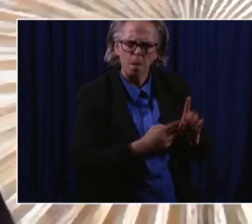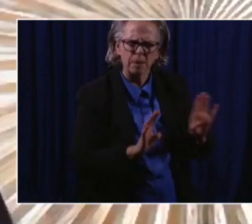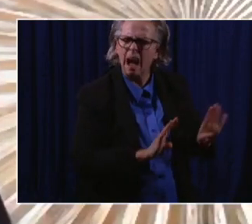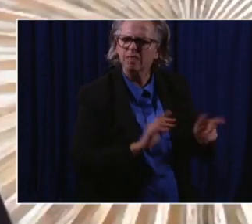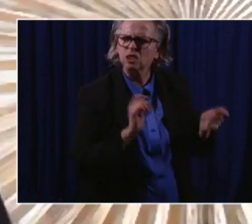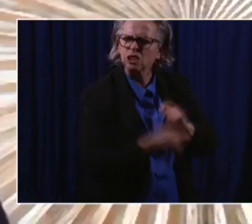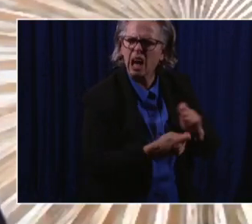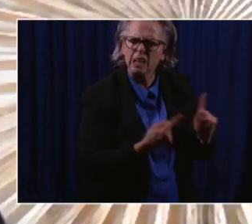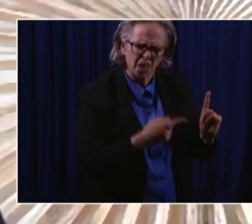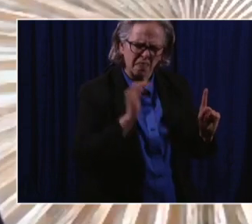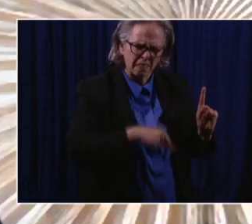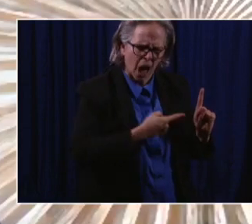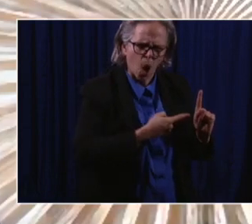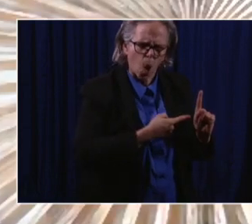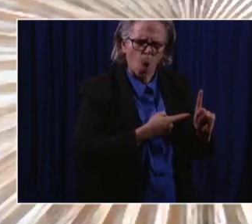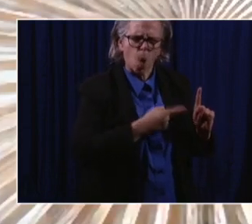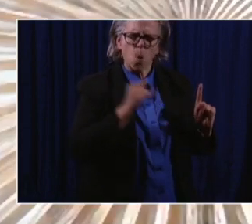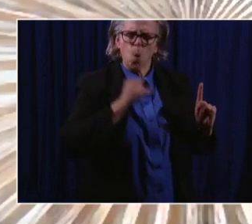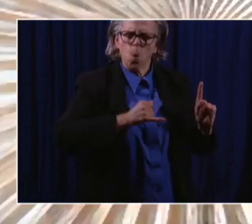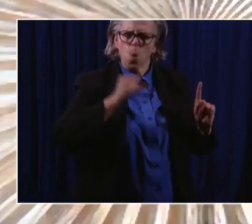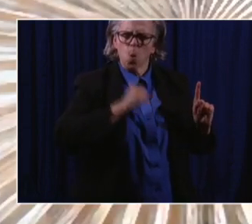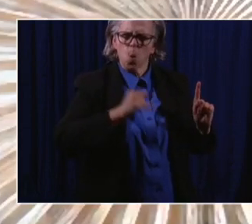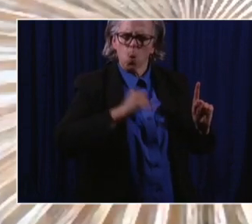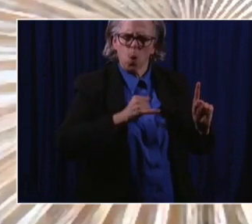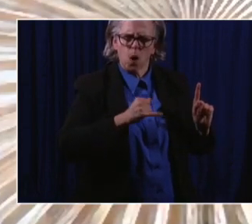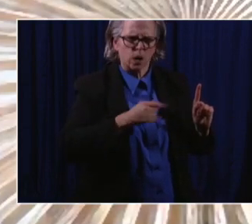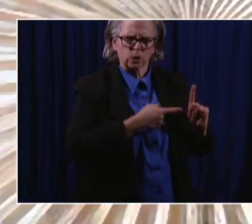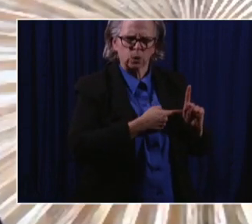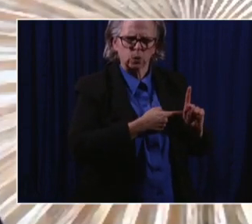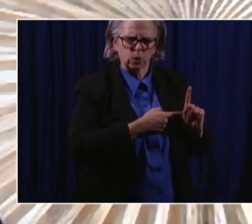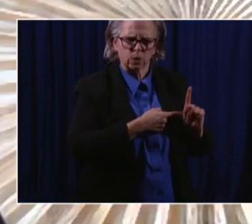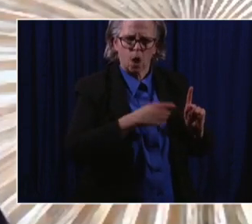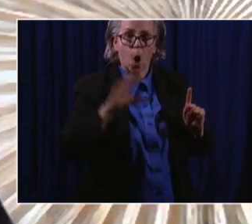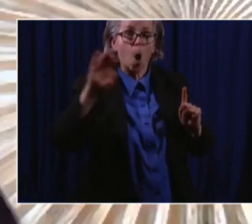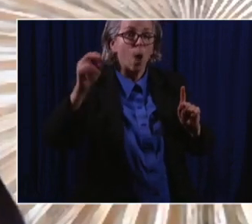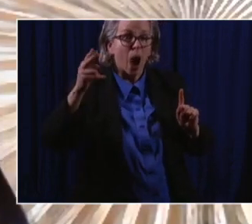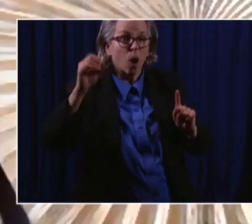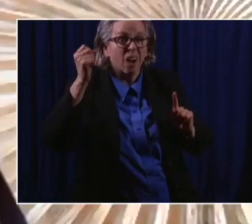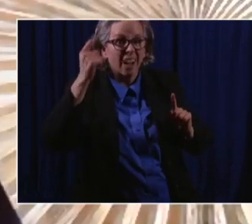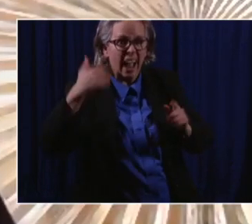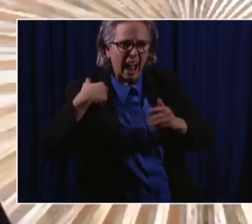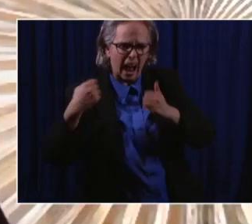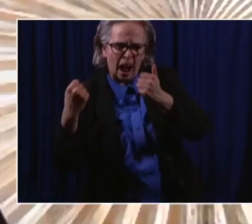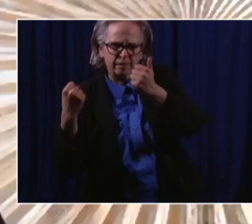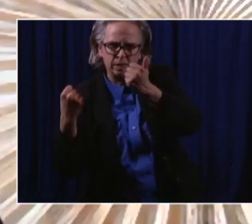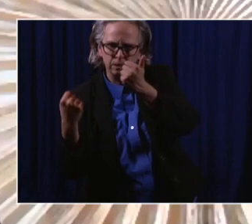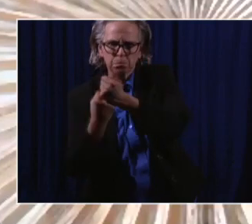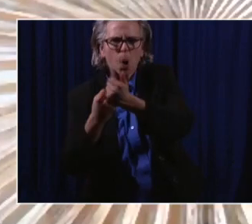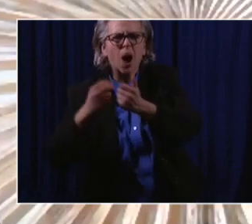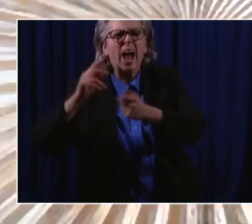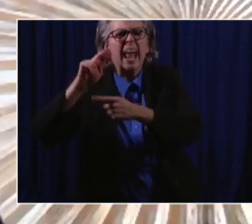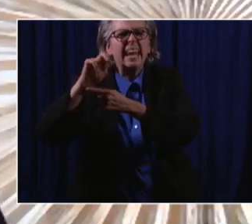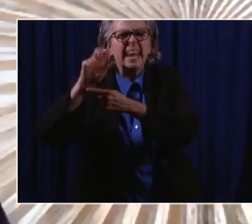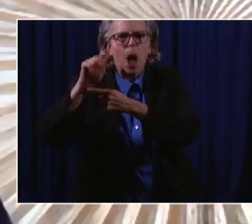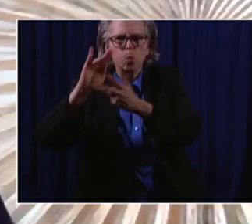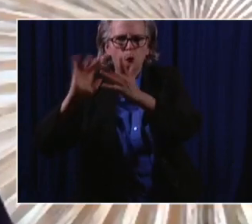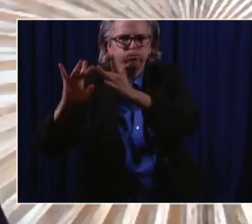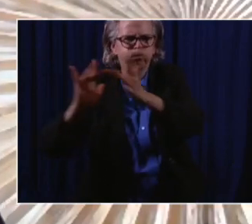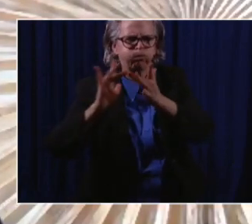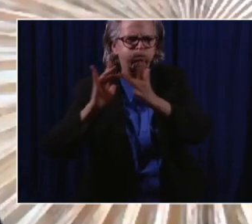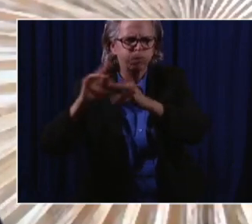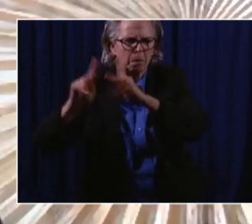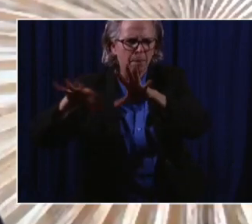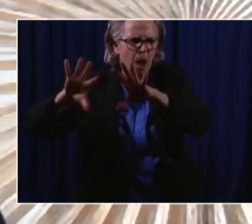a support network in the state of Ohio that can help you. And one avenue to get support is the COVID care